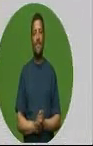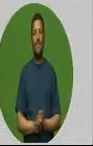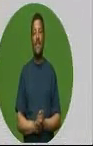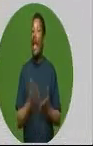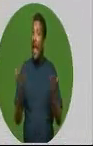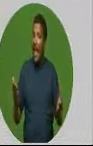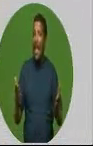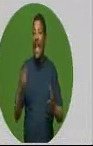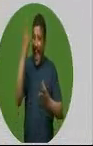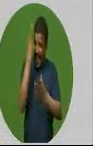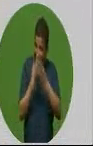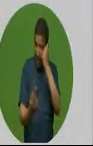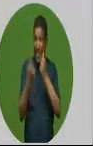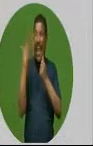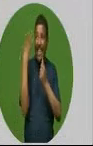Except for